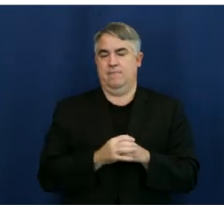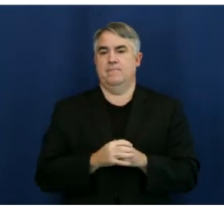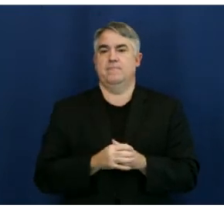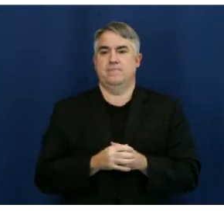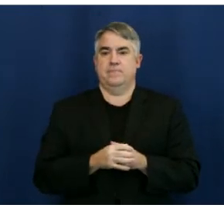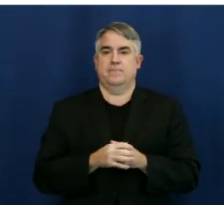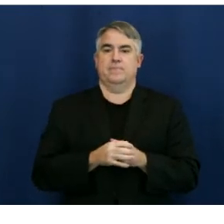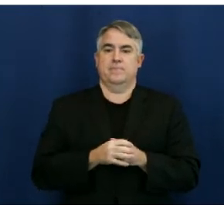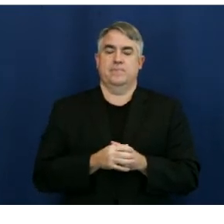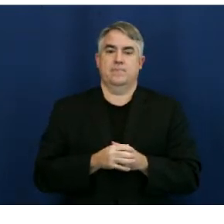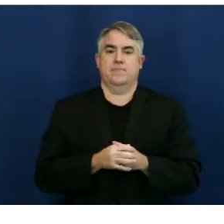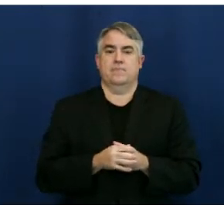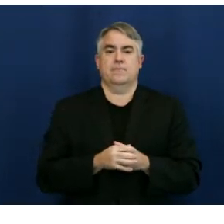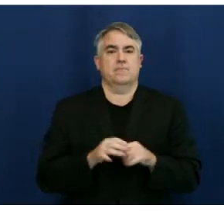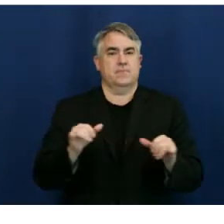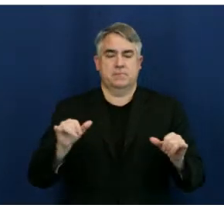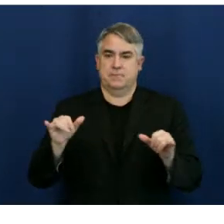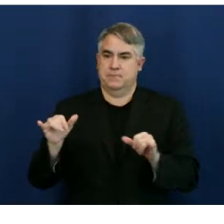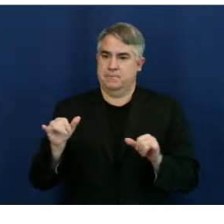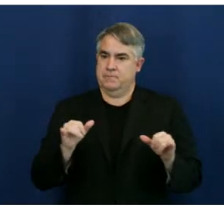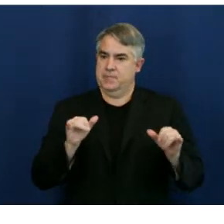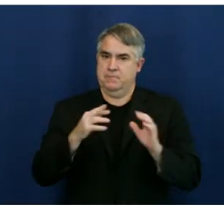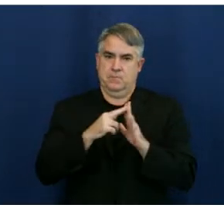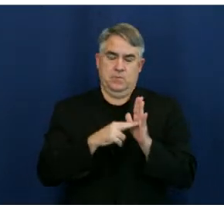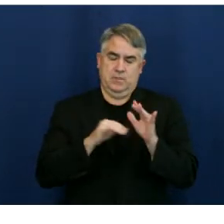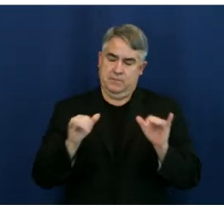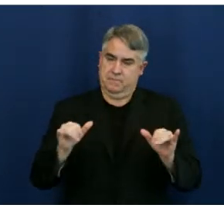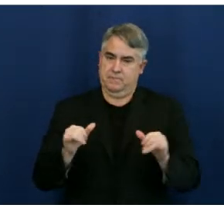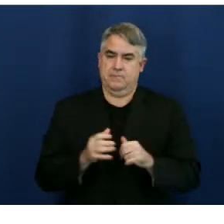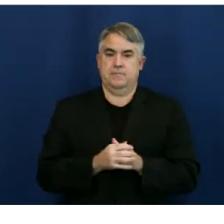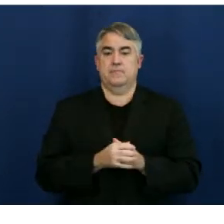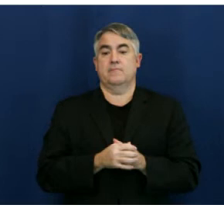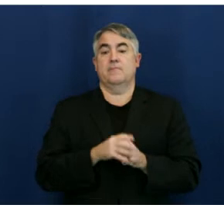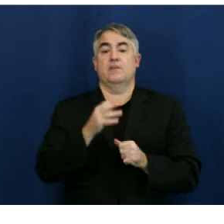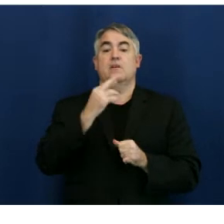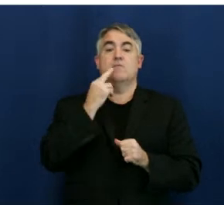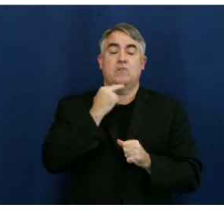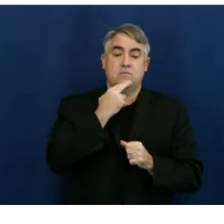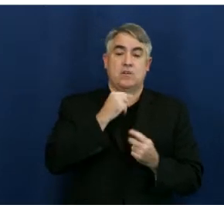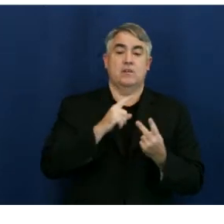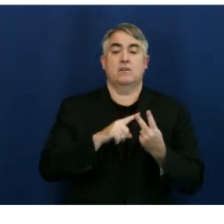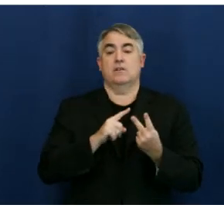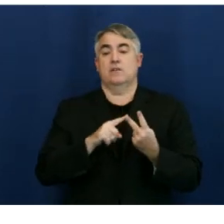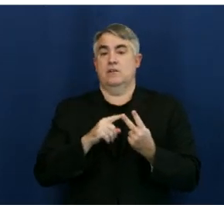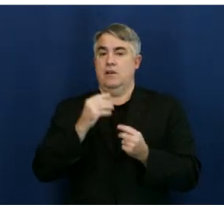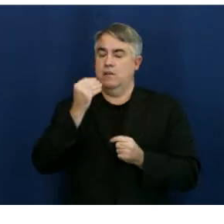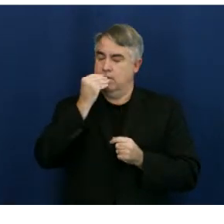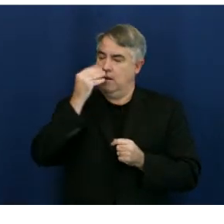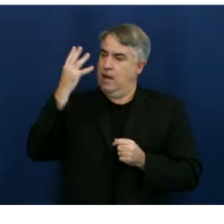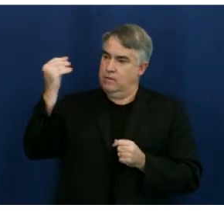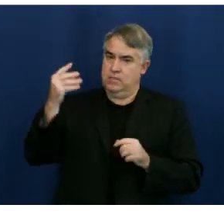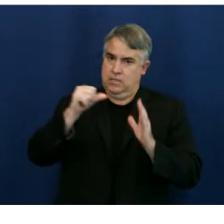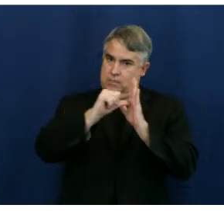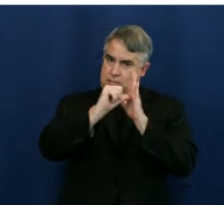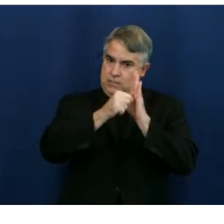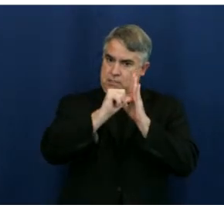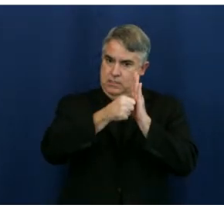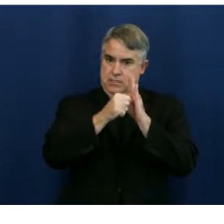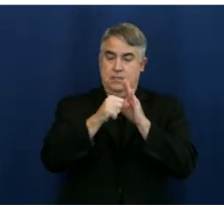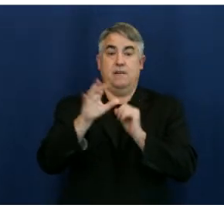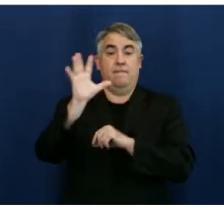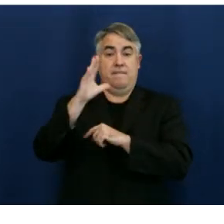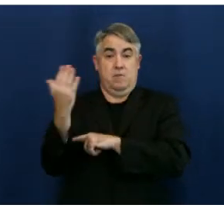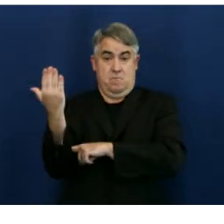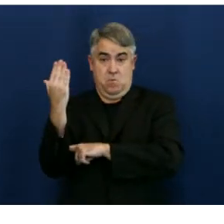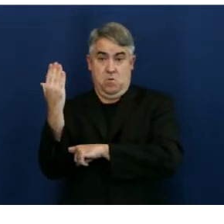in place for San Diego County. Again, this is for restaurant operations, outdoor dining only, 5 a.m. to 10 p.m.